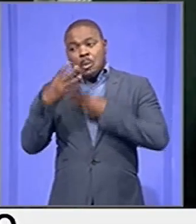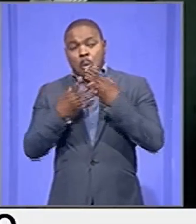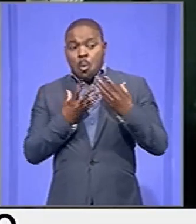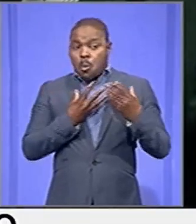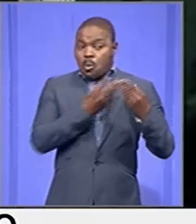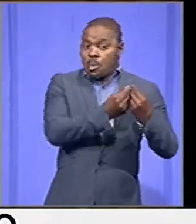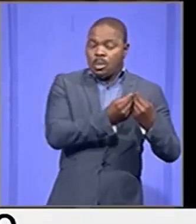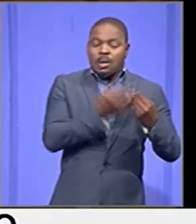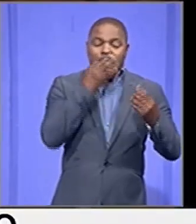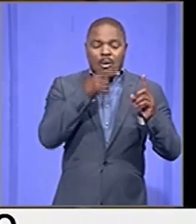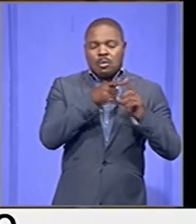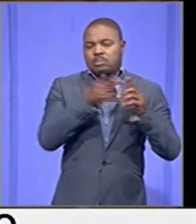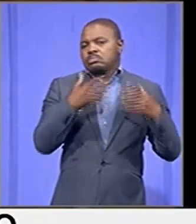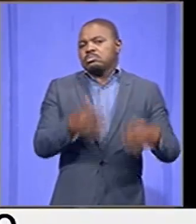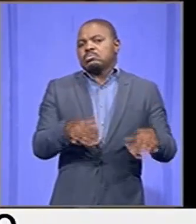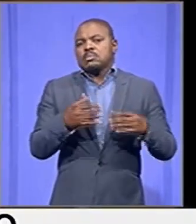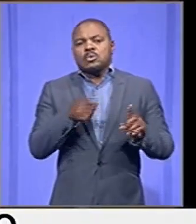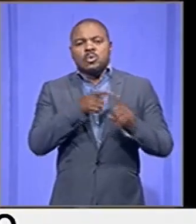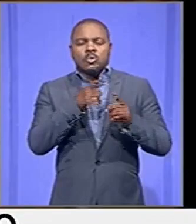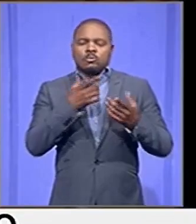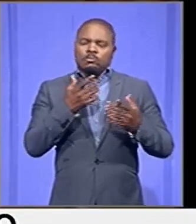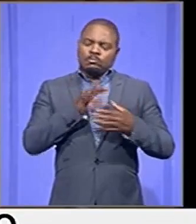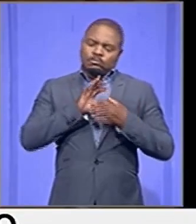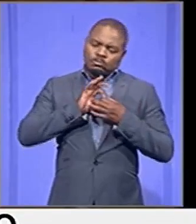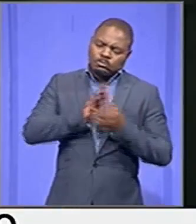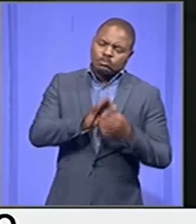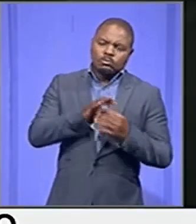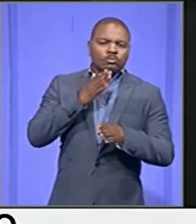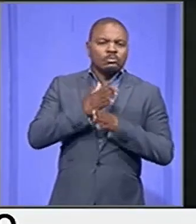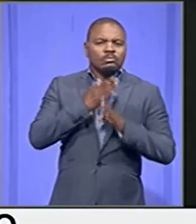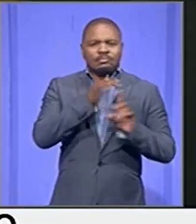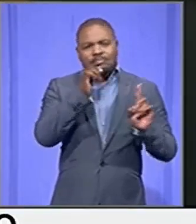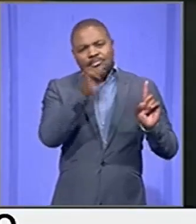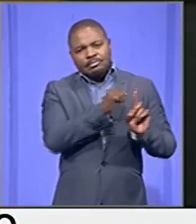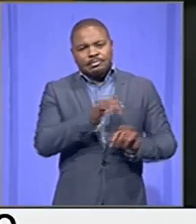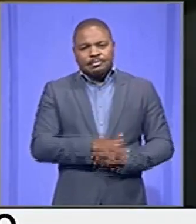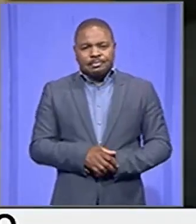ba mo hlalosa e ne le motho ya itelletseng mosebetsi wa hae. It's a